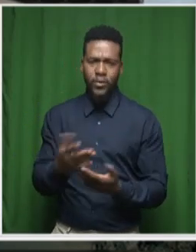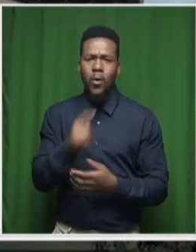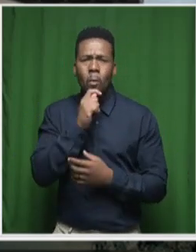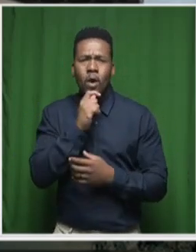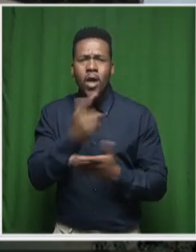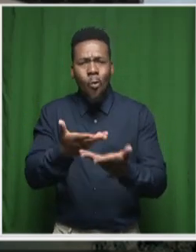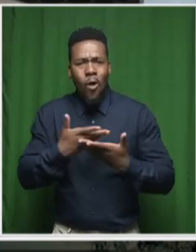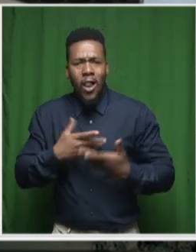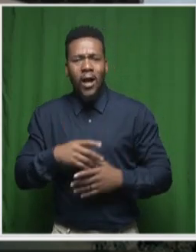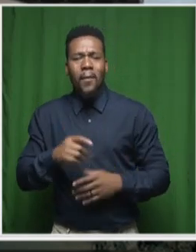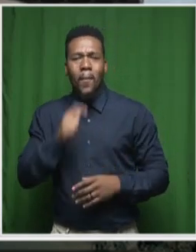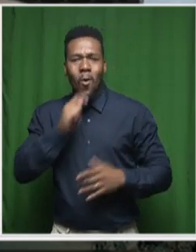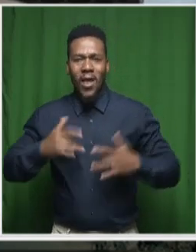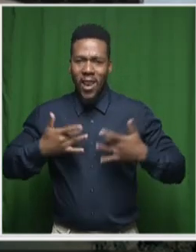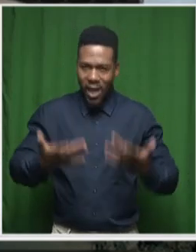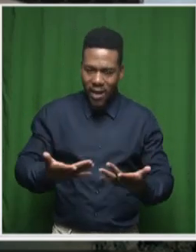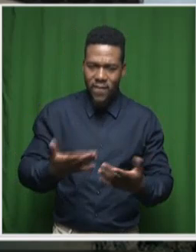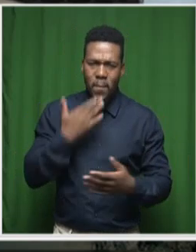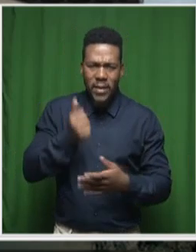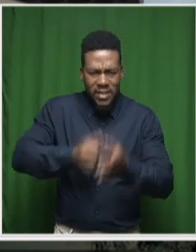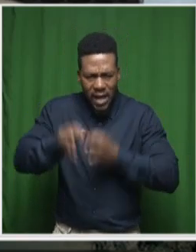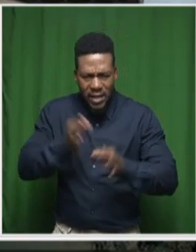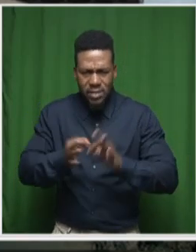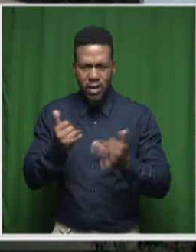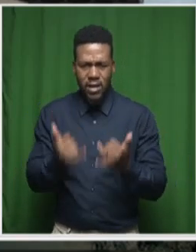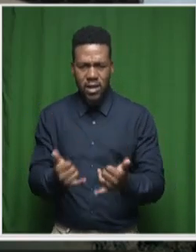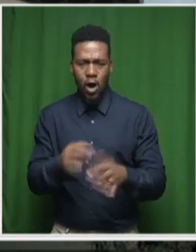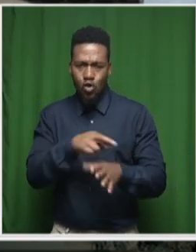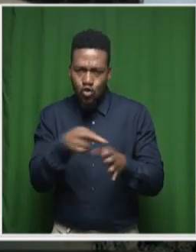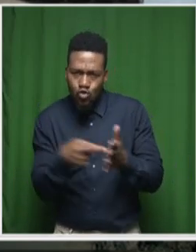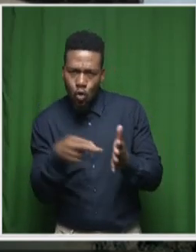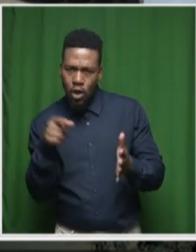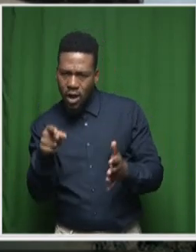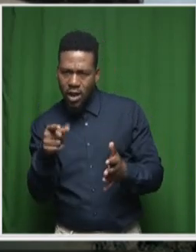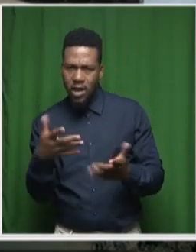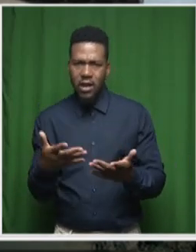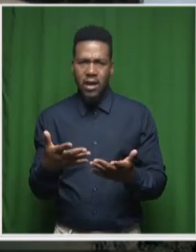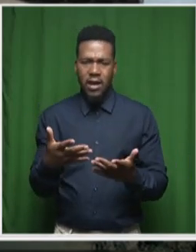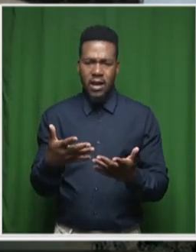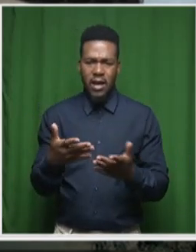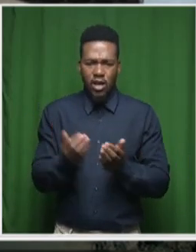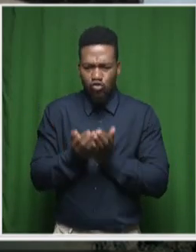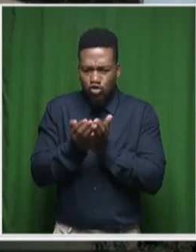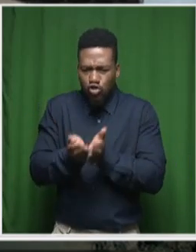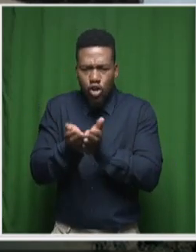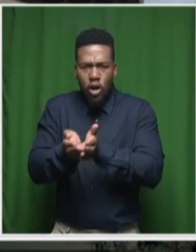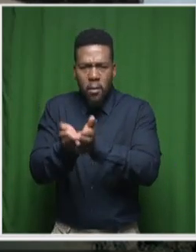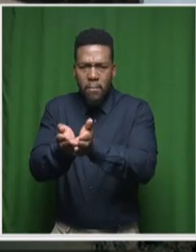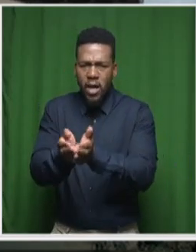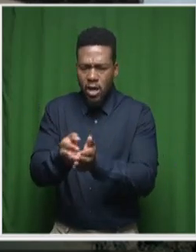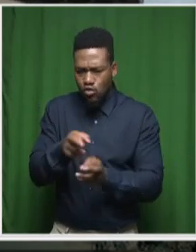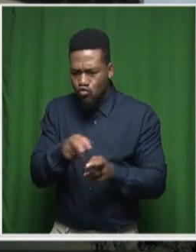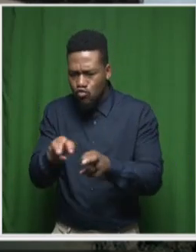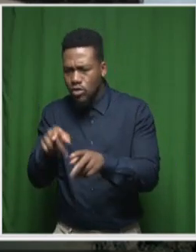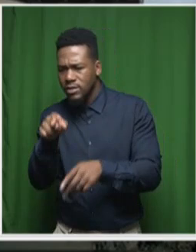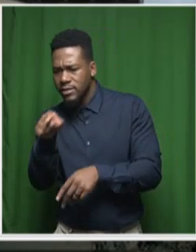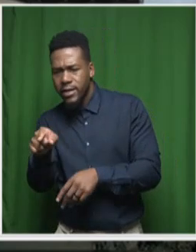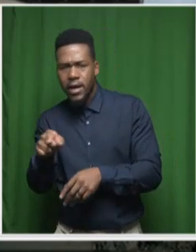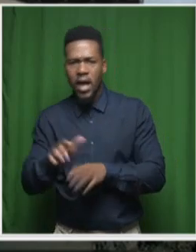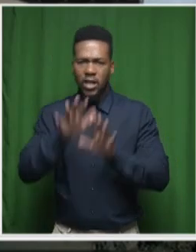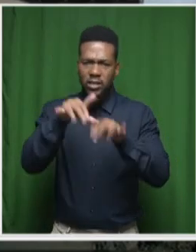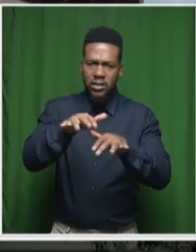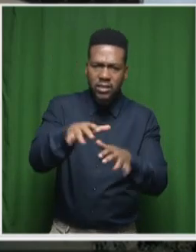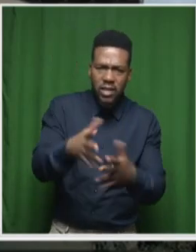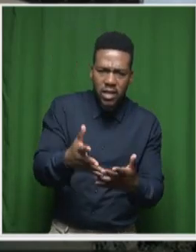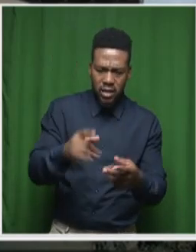about the role of the global geopolitics, especially the shipping routes around the Red Sea and the Rand-US